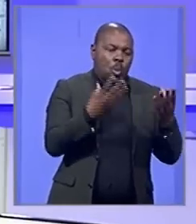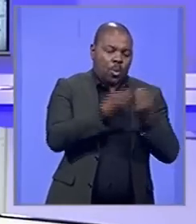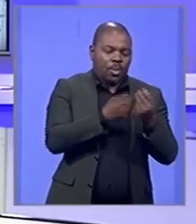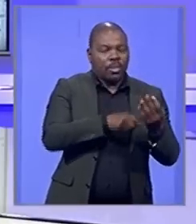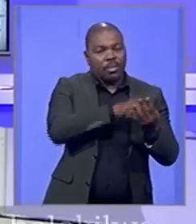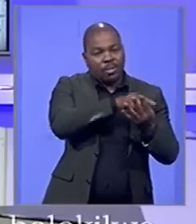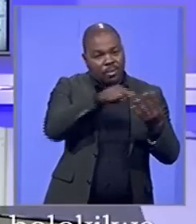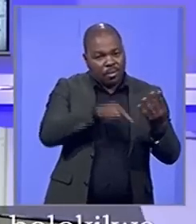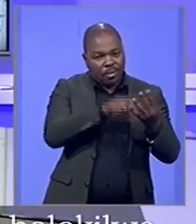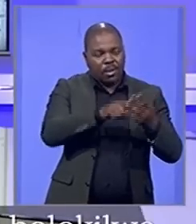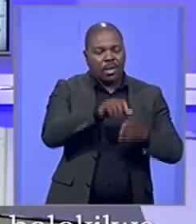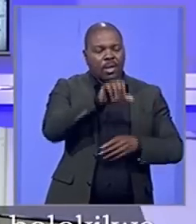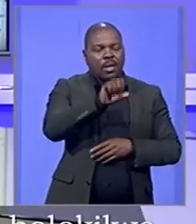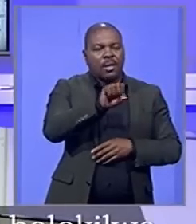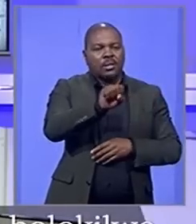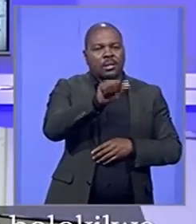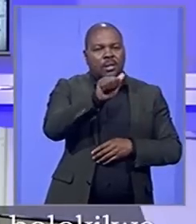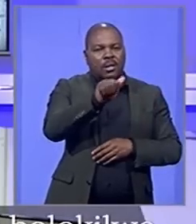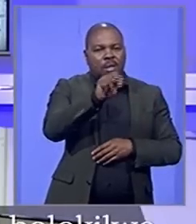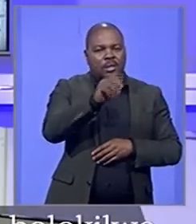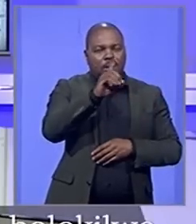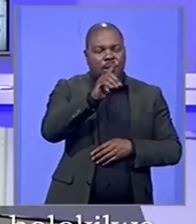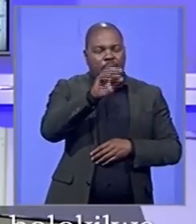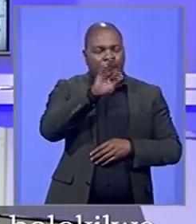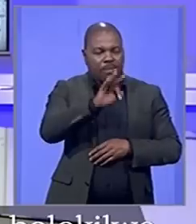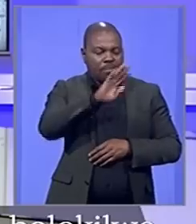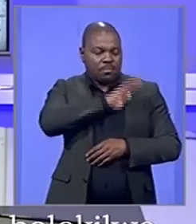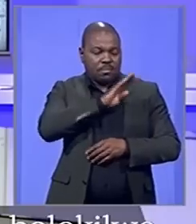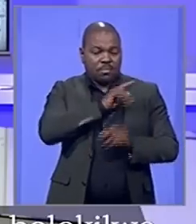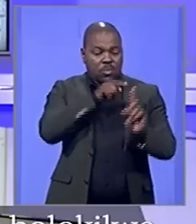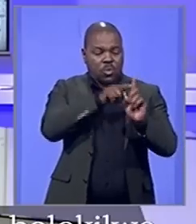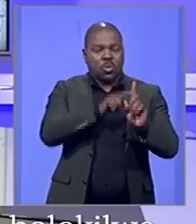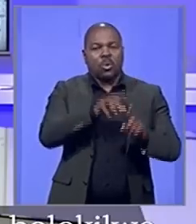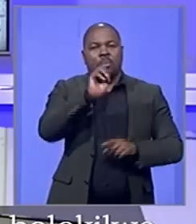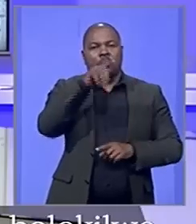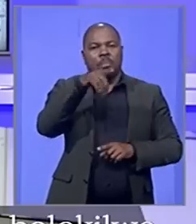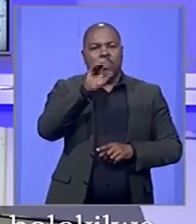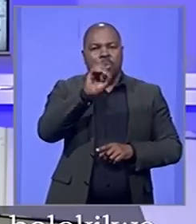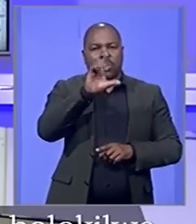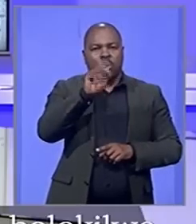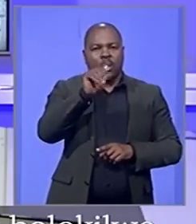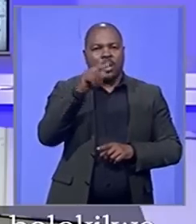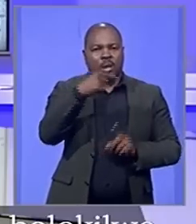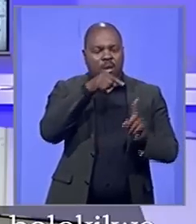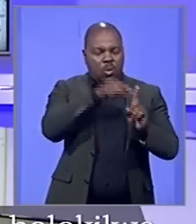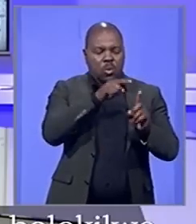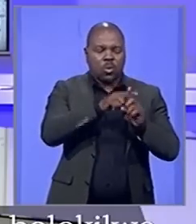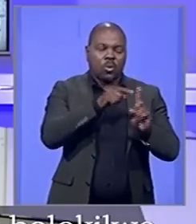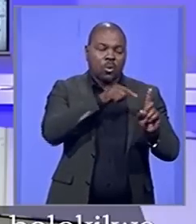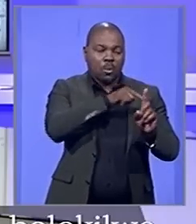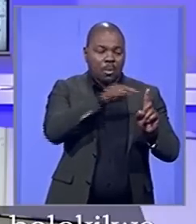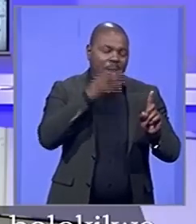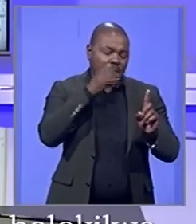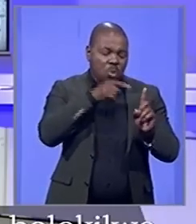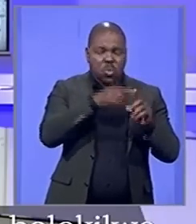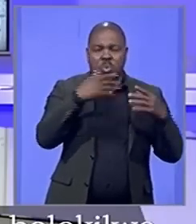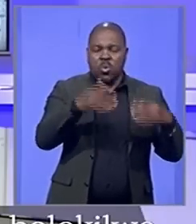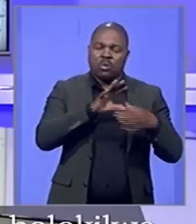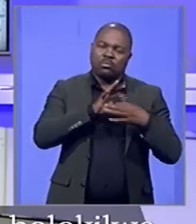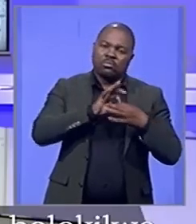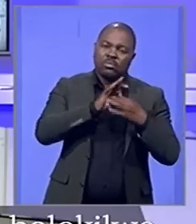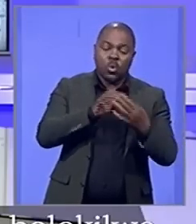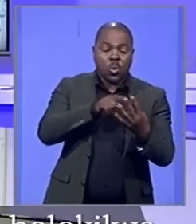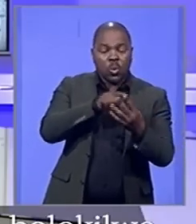lesole la SANDF Thapelo Mpolokeng ba mo tlhalositse e ne le motho yo maitseo. Mpolokeng ke mongwe wa masole a le mane